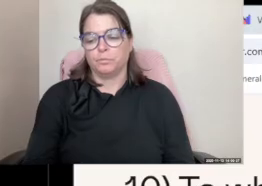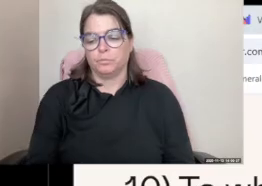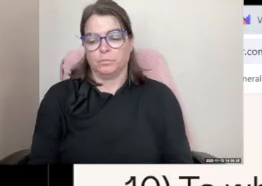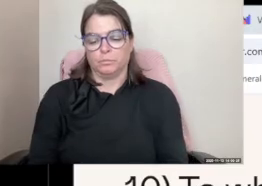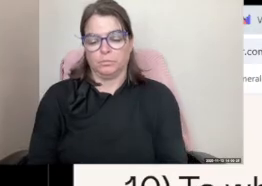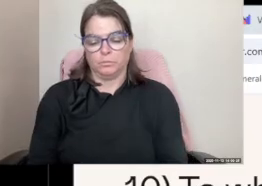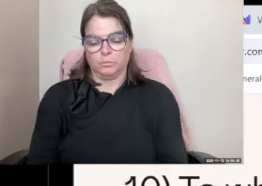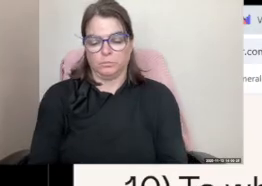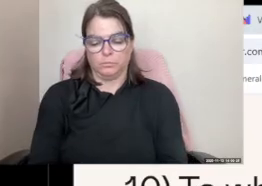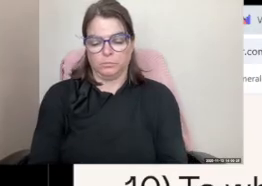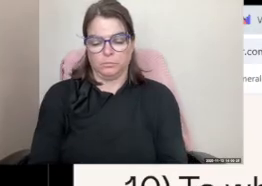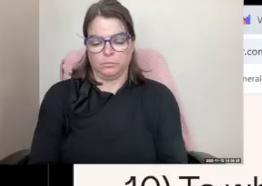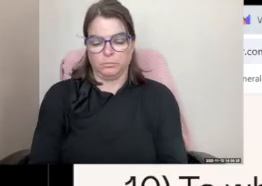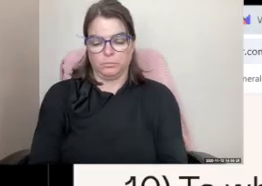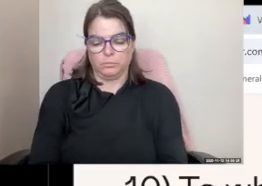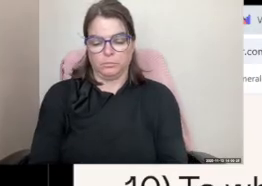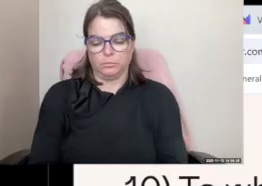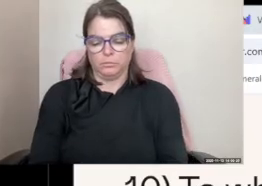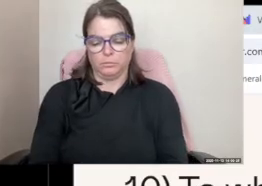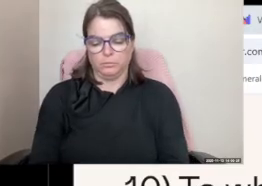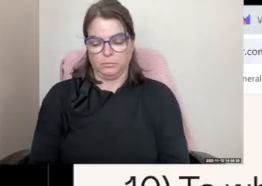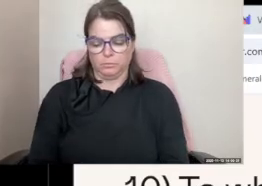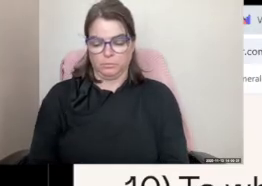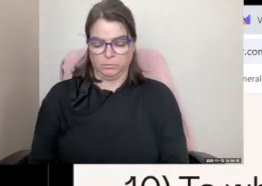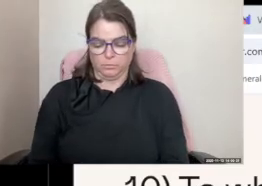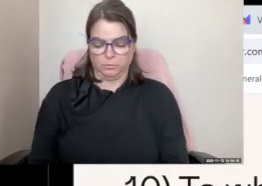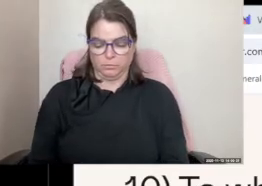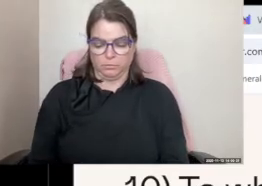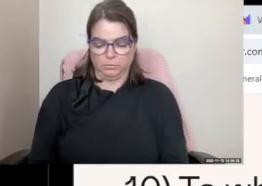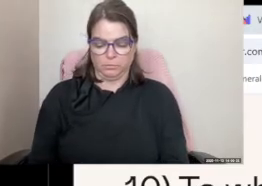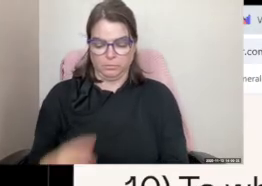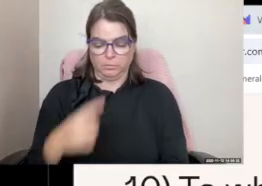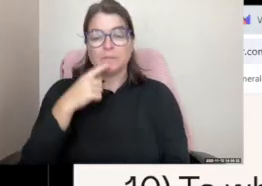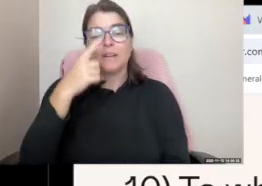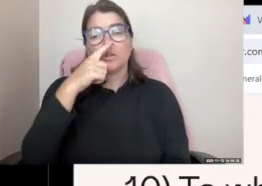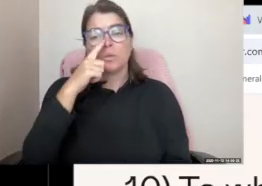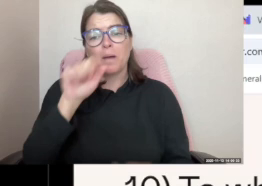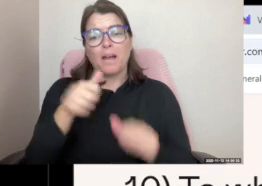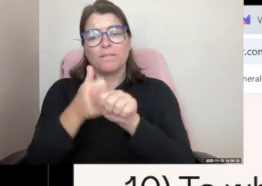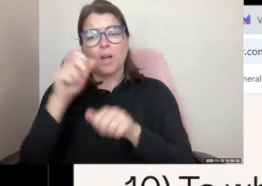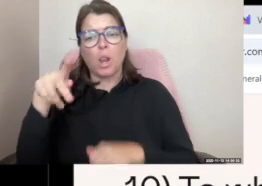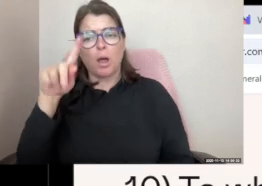are severe consequences to the status quo in these communities.